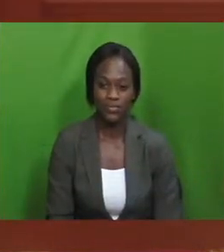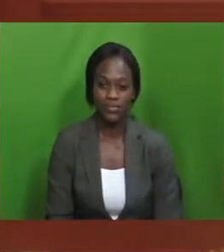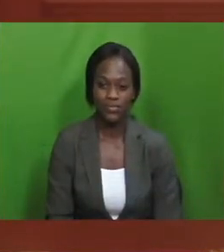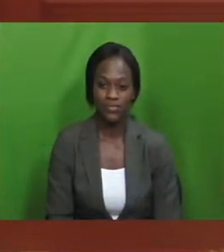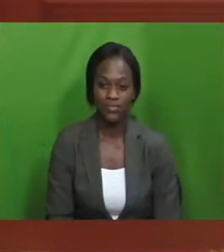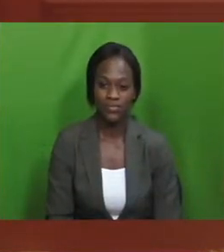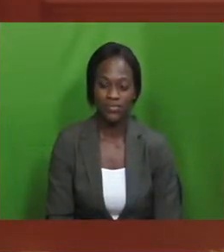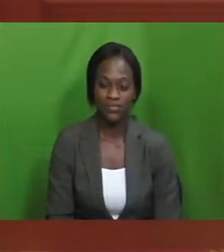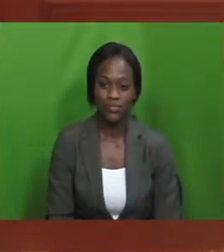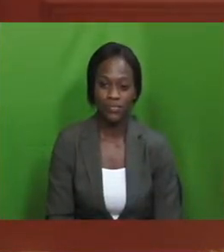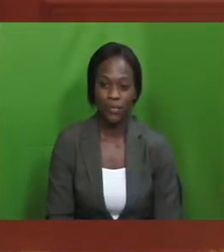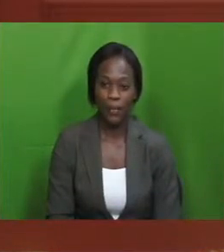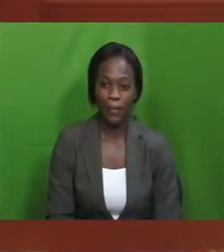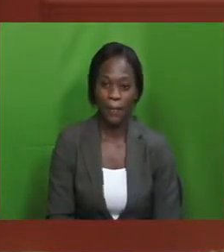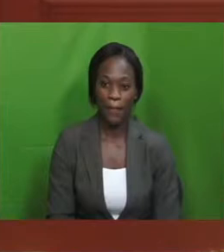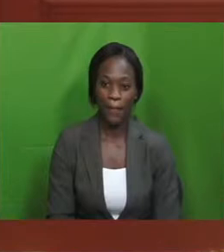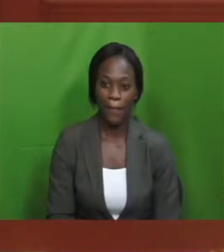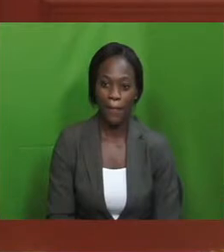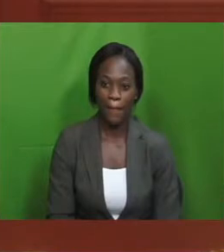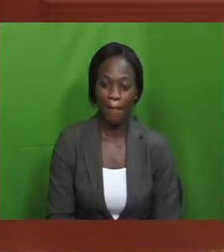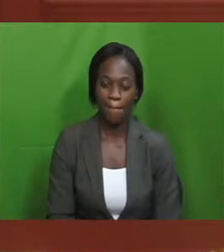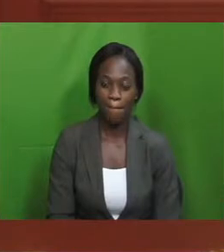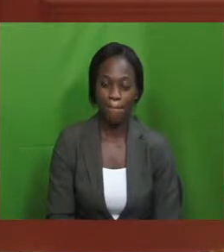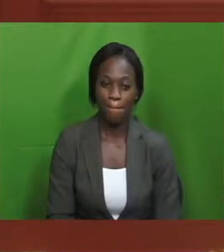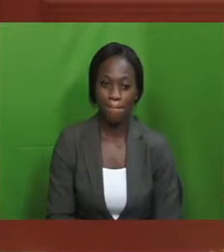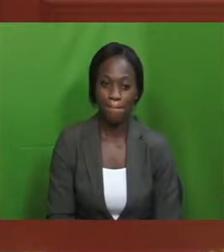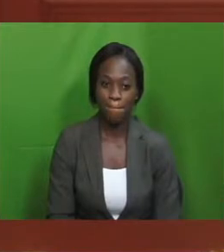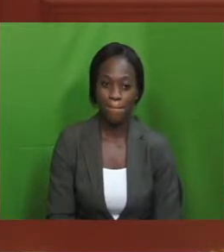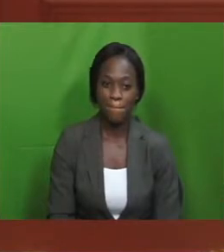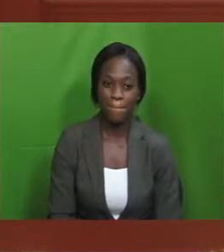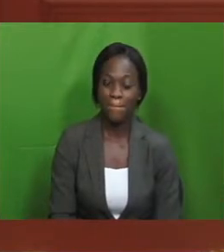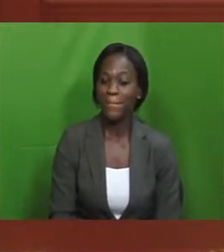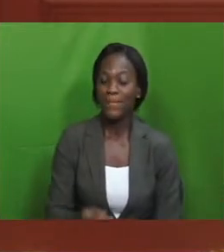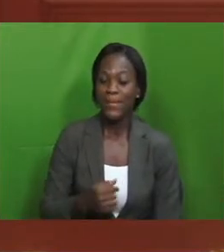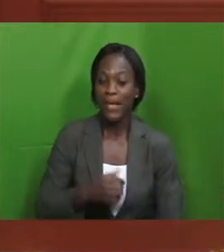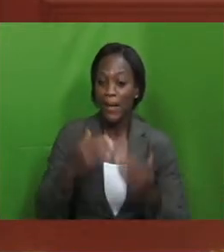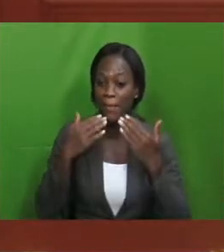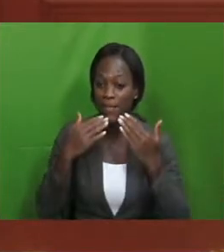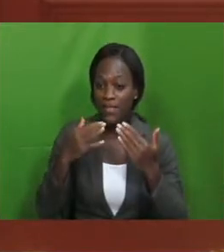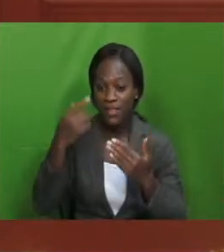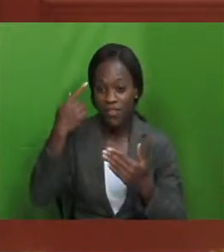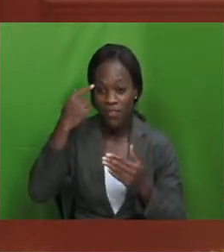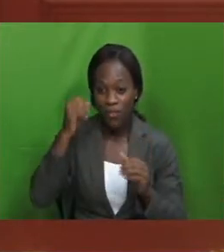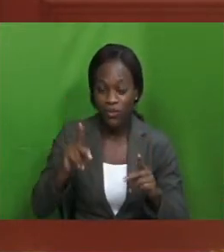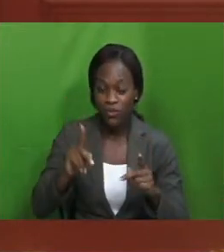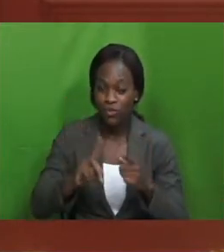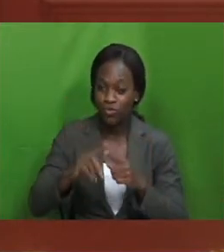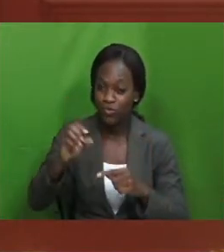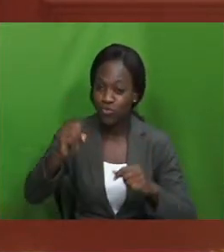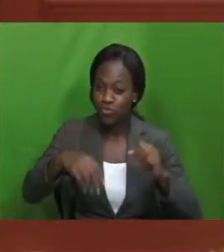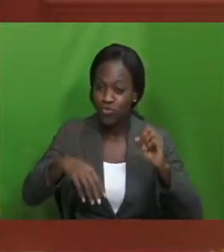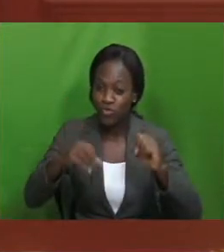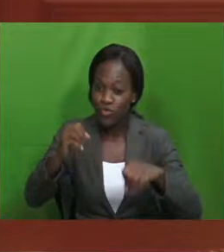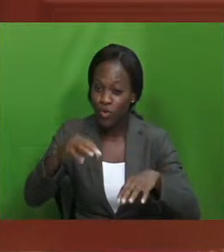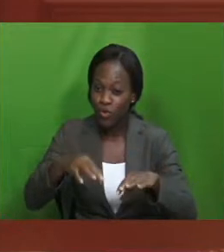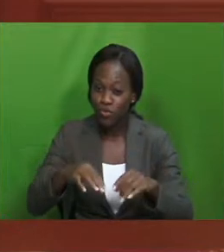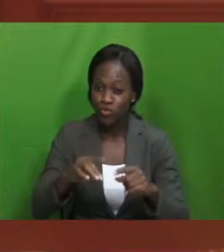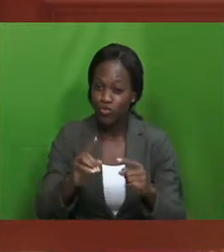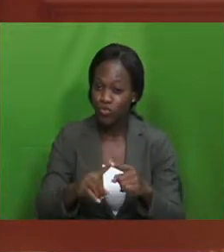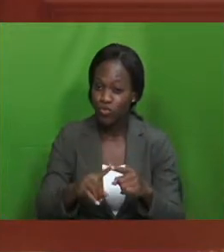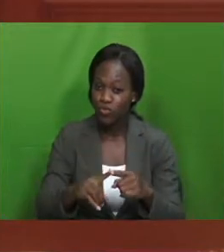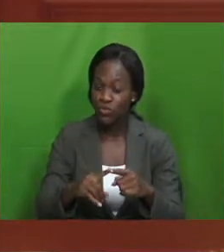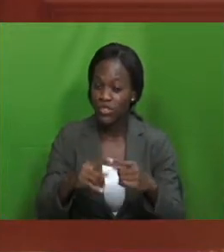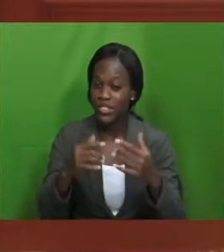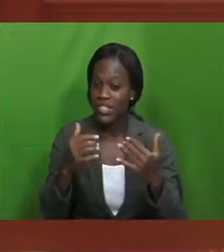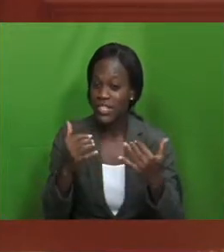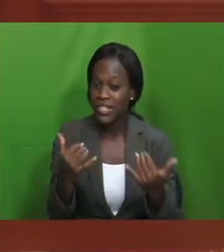Mr. Speaker, let me thank you for the opportunity to contribute to what has now